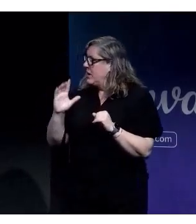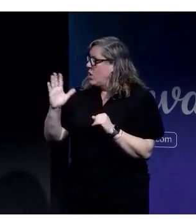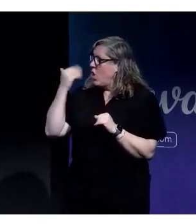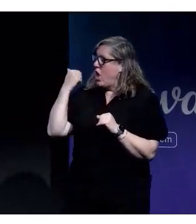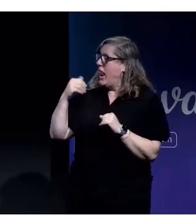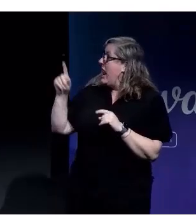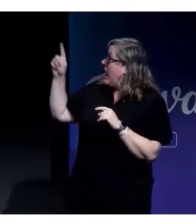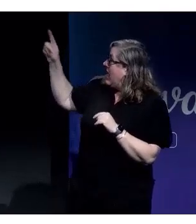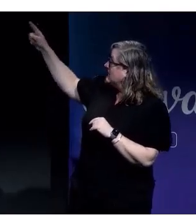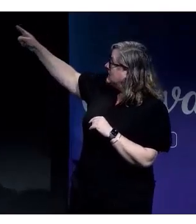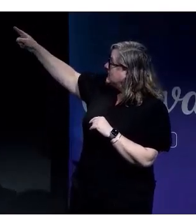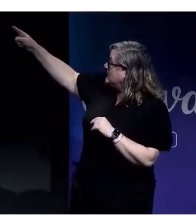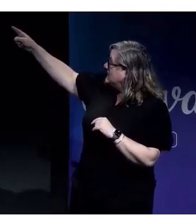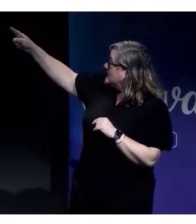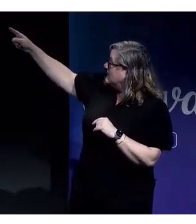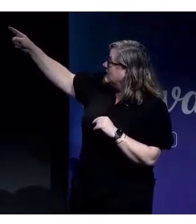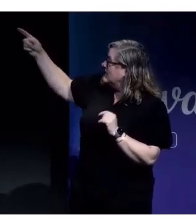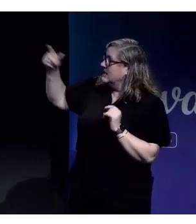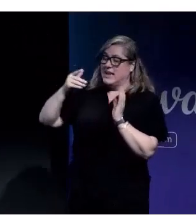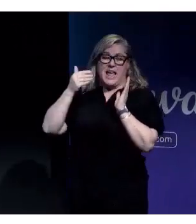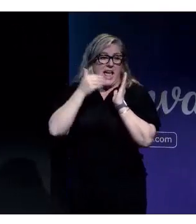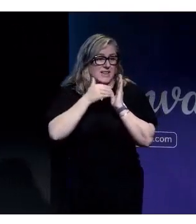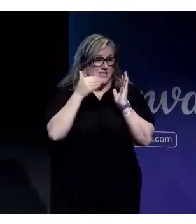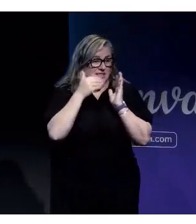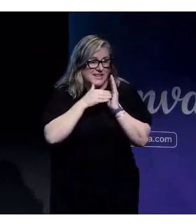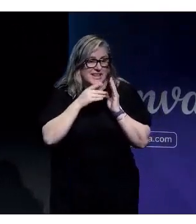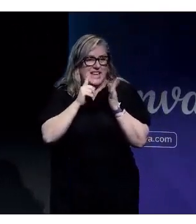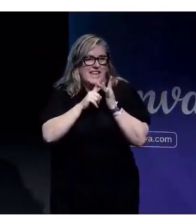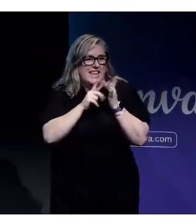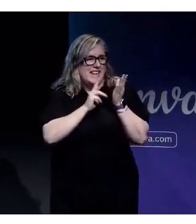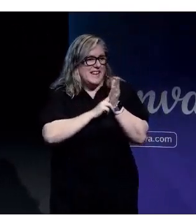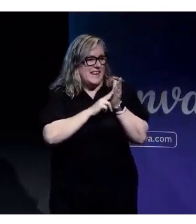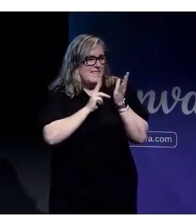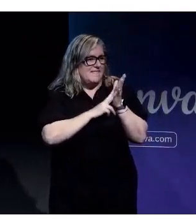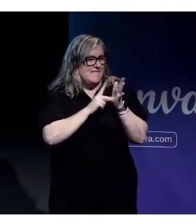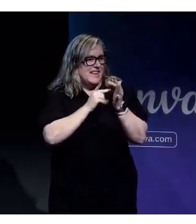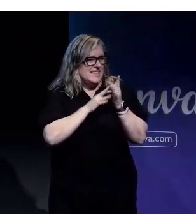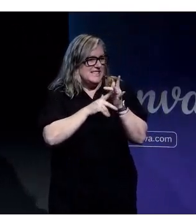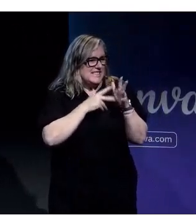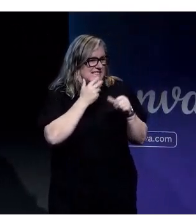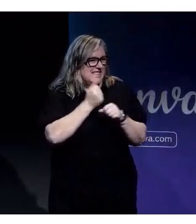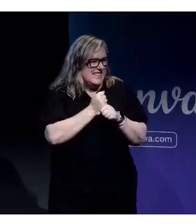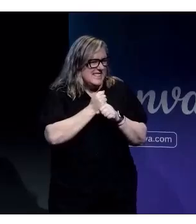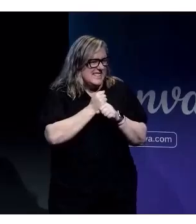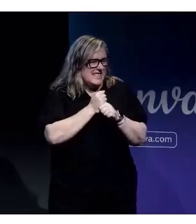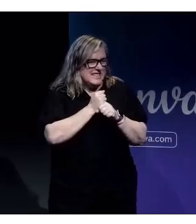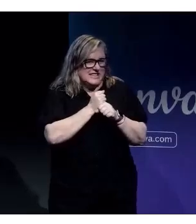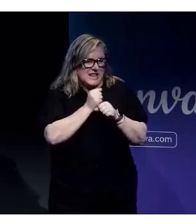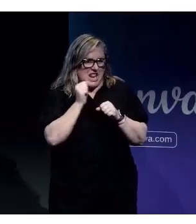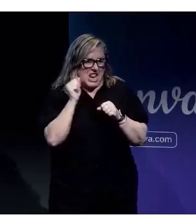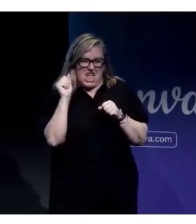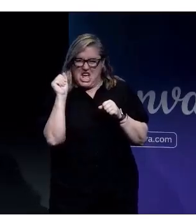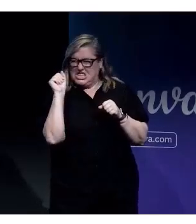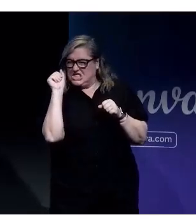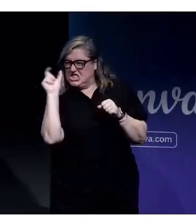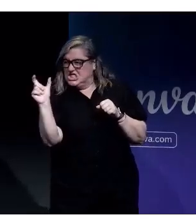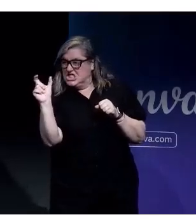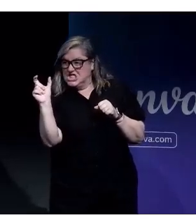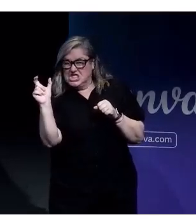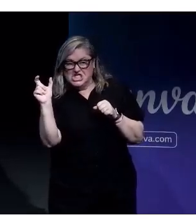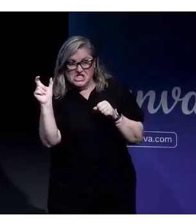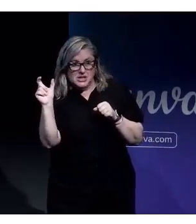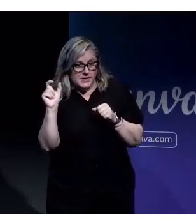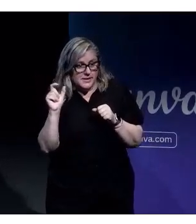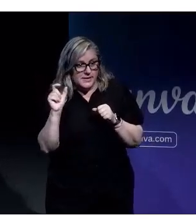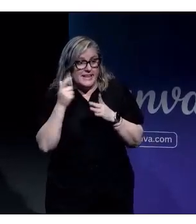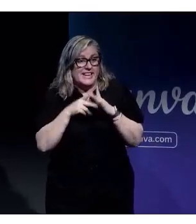over here on extra, extra large, investing is pretty much edge to edge on its button.